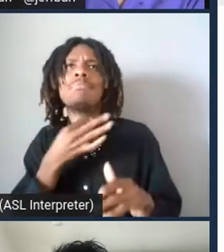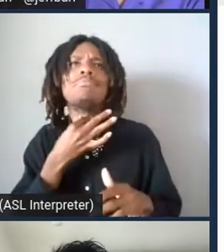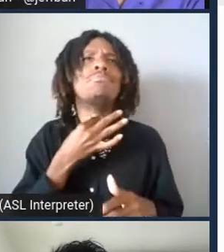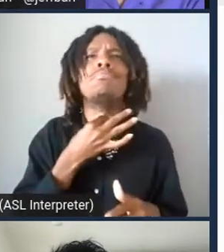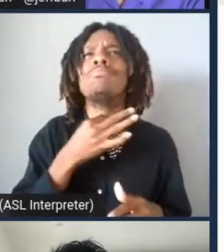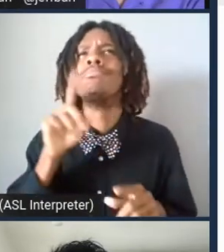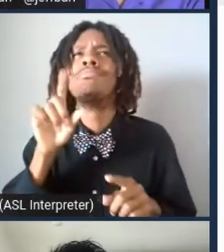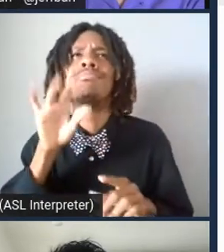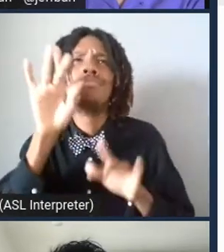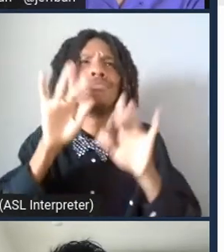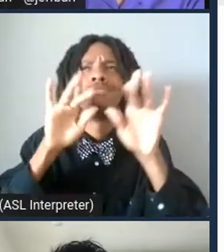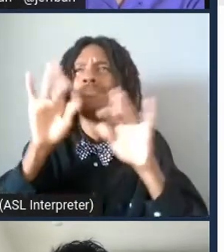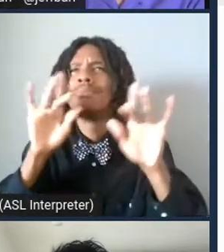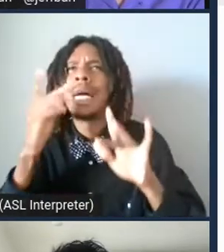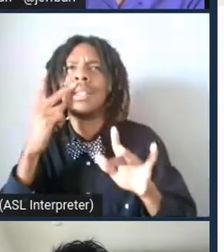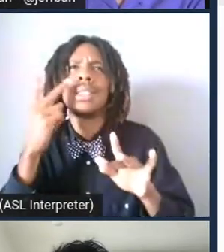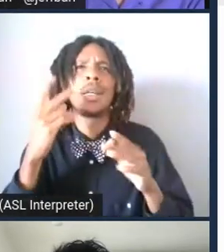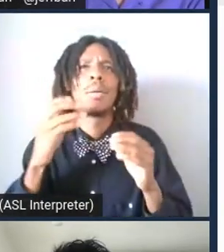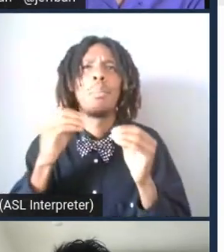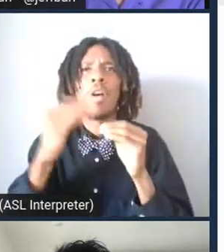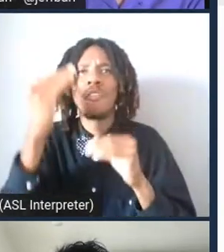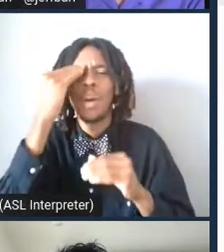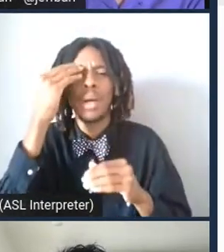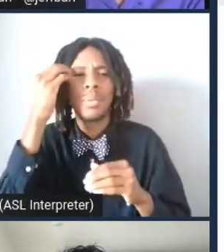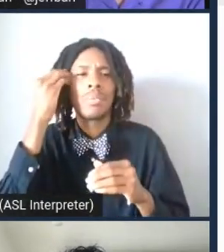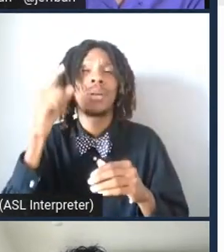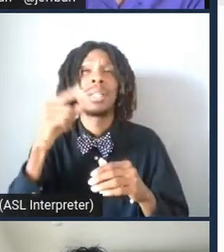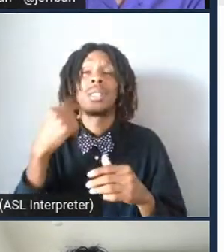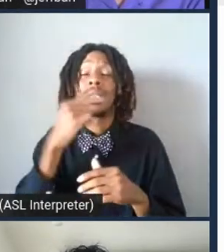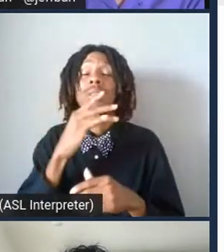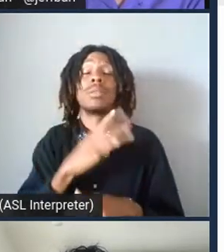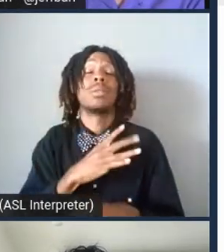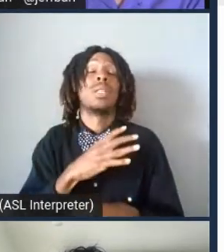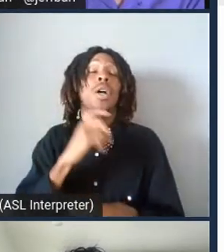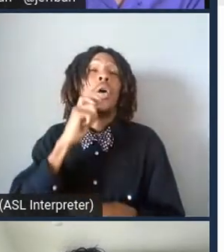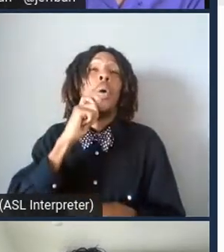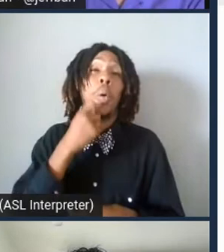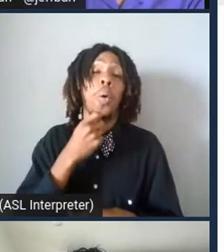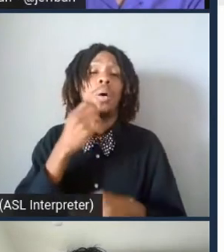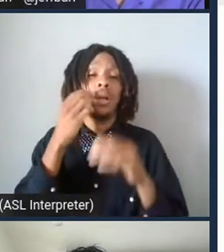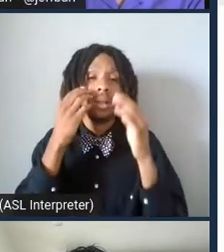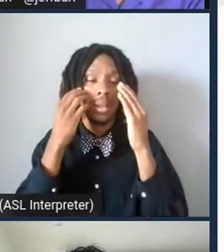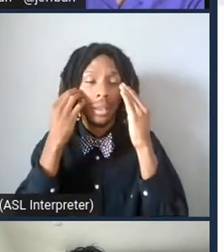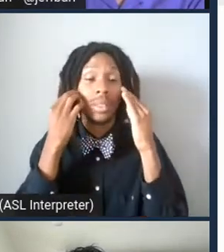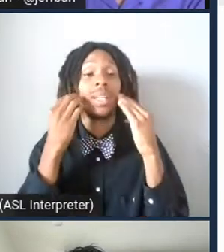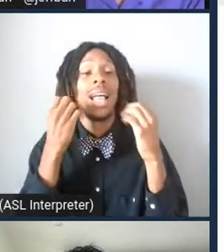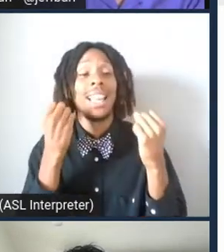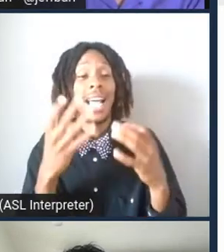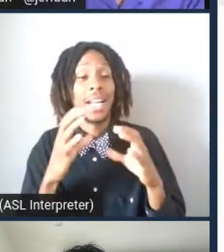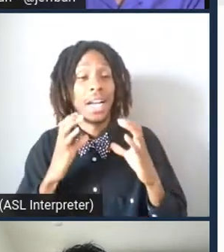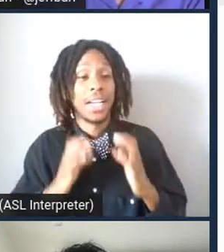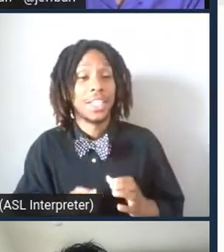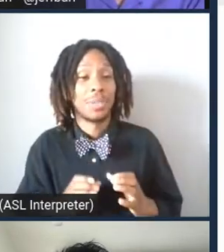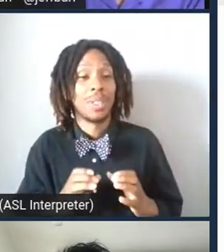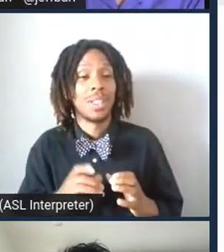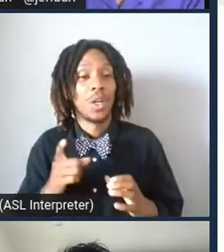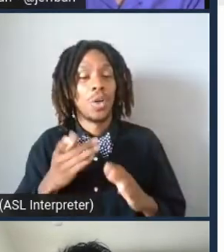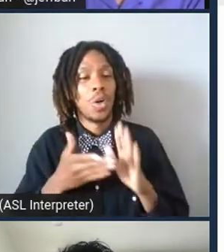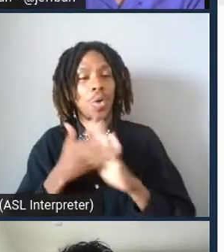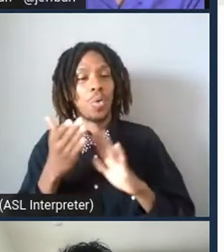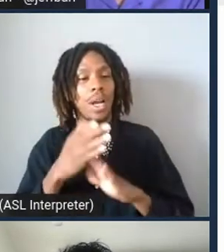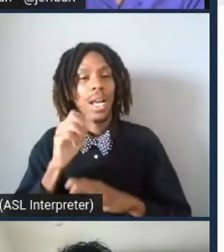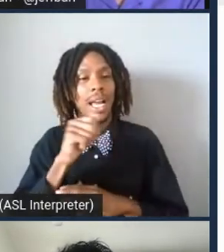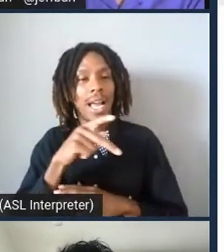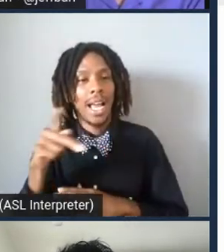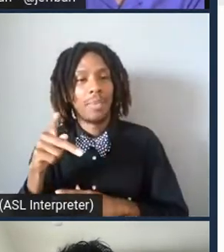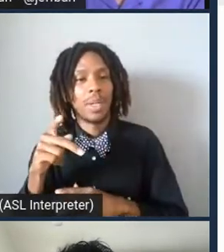get a little more familiar with it. But this looks really cool. I mean, clearly, a lot of customers who run their applications and workloads